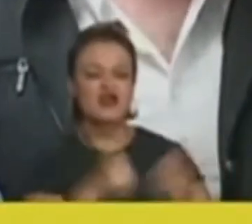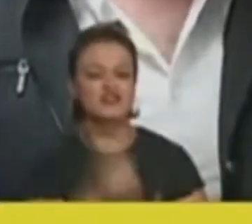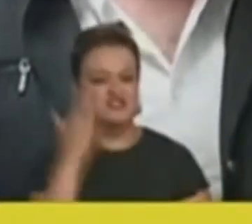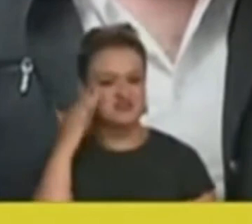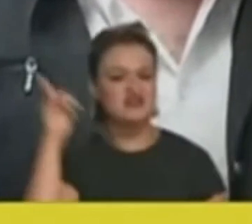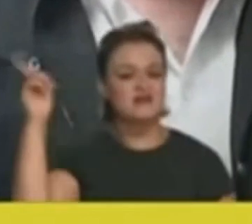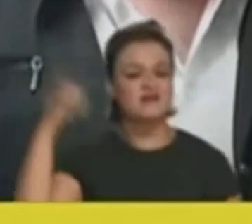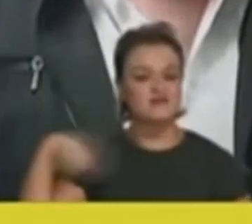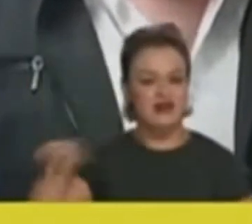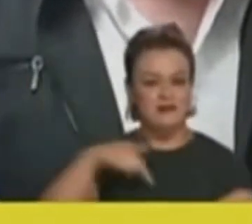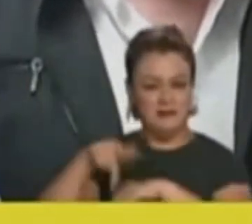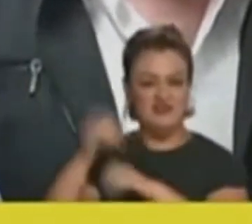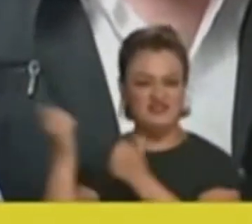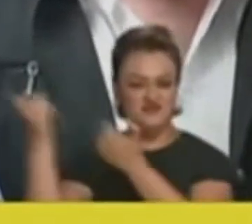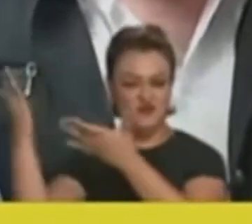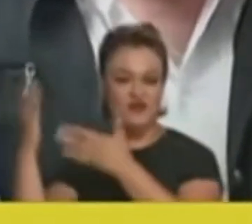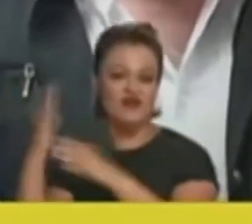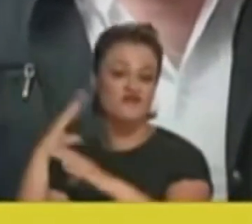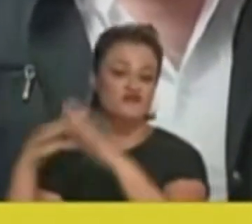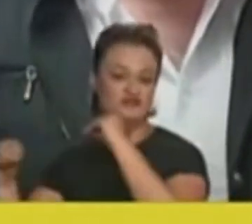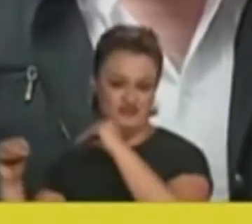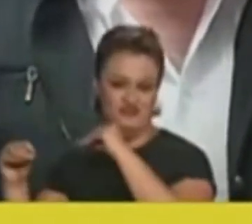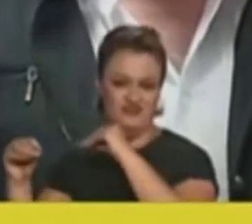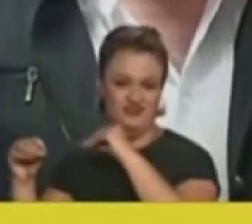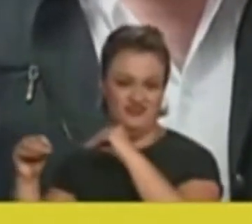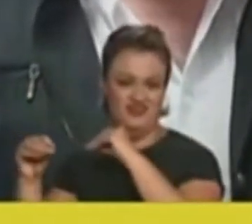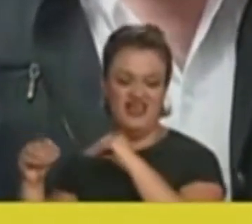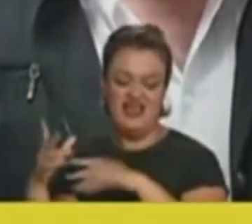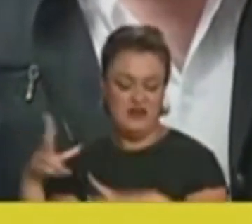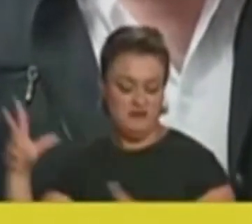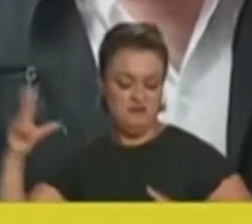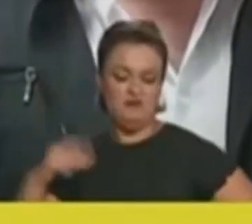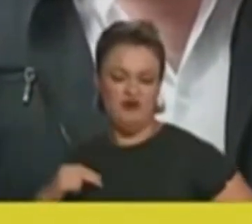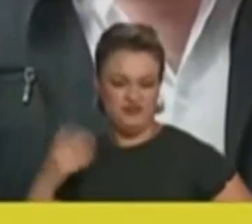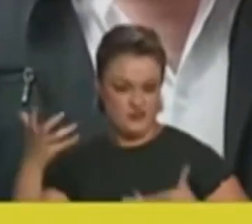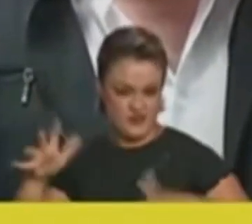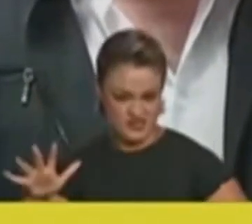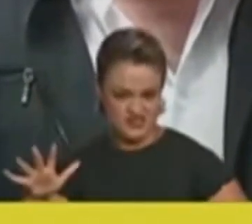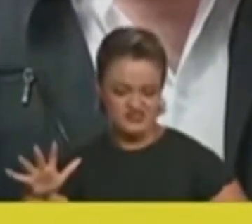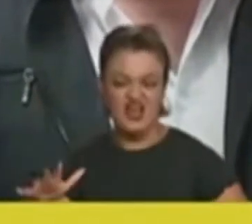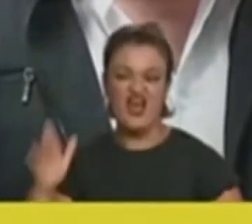after the Democratic Party in January the 1st